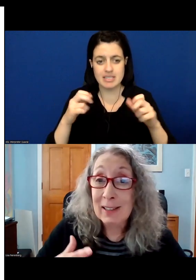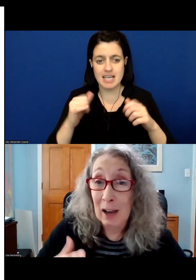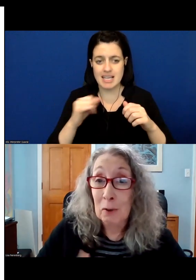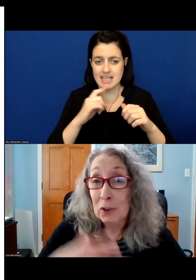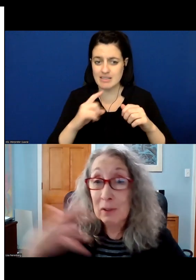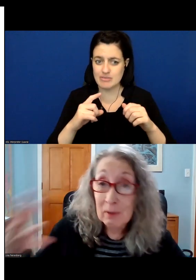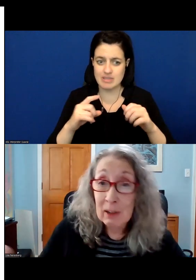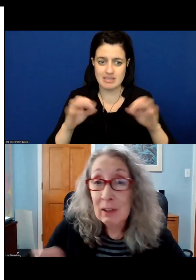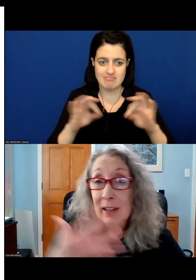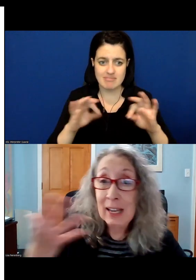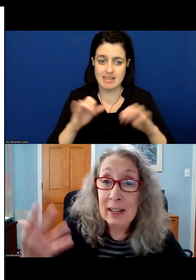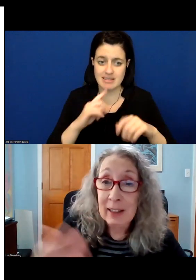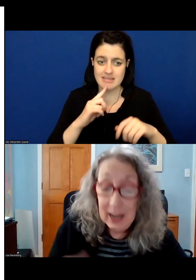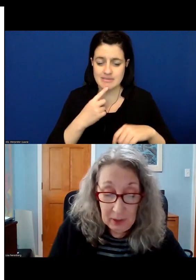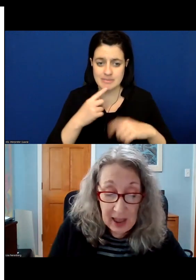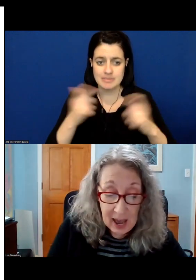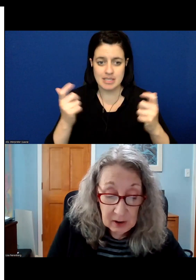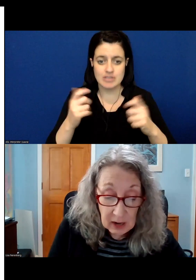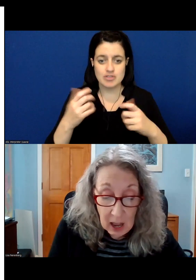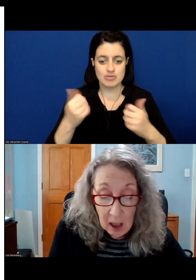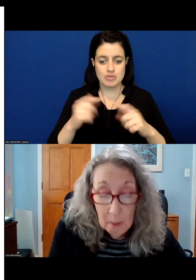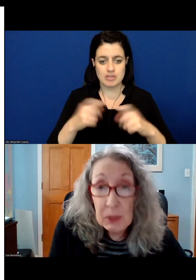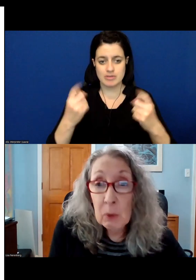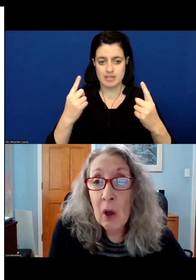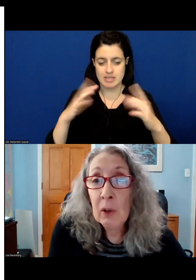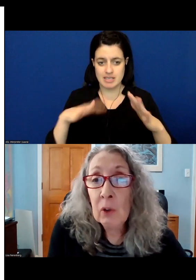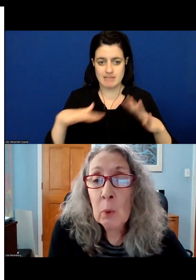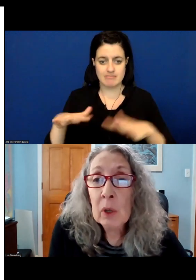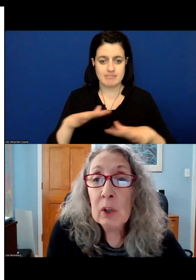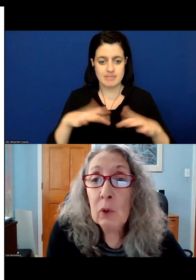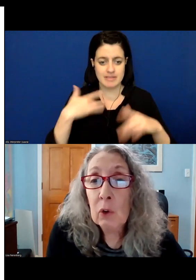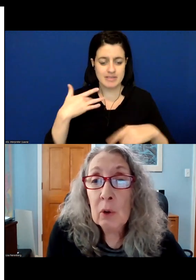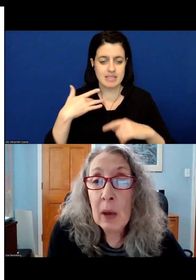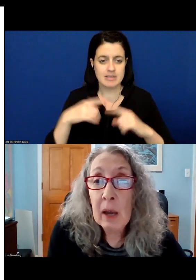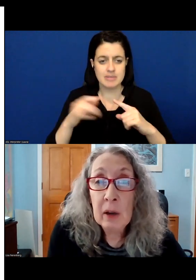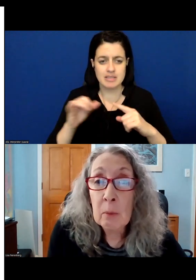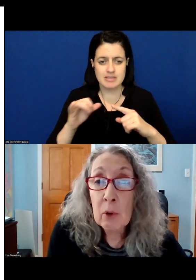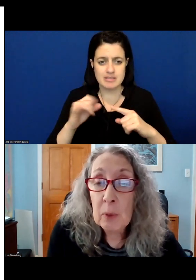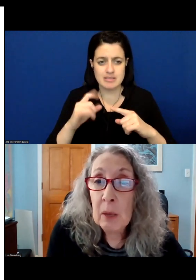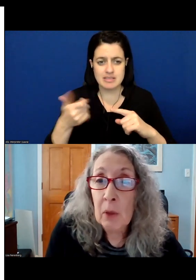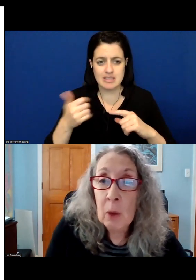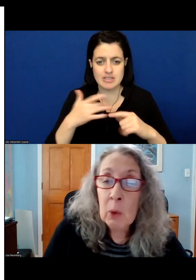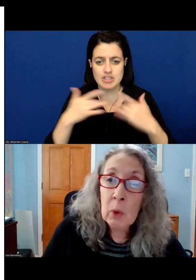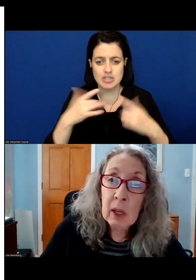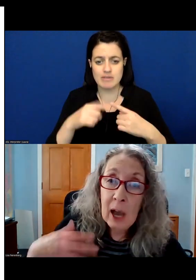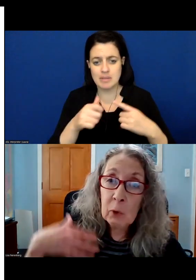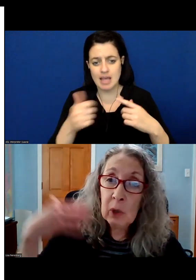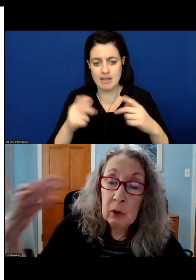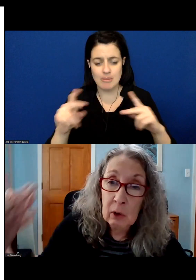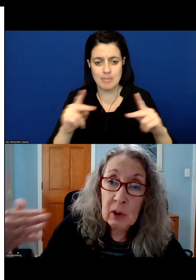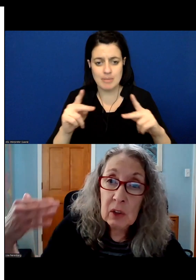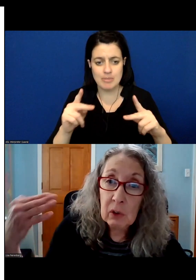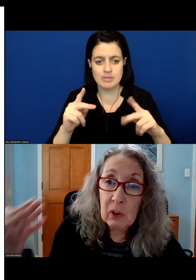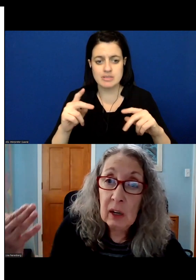task in itself, just getting a lay of the land. But there was also a real concern by a number of people that we really, as